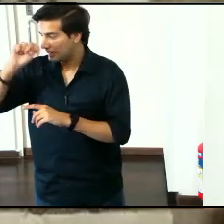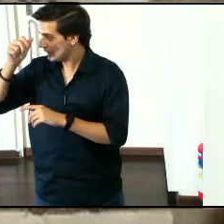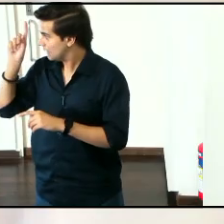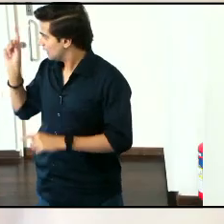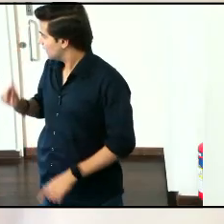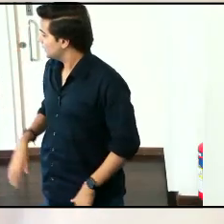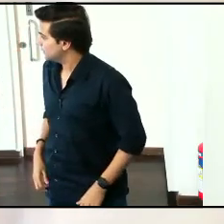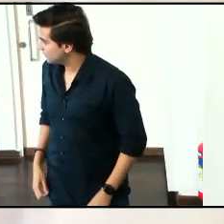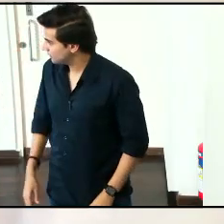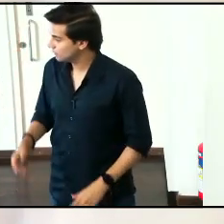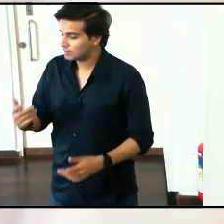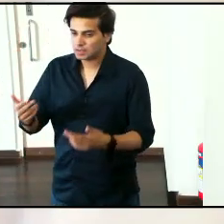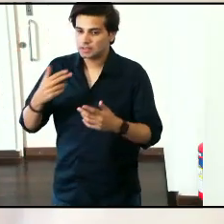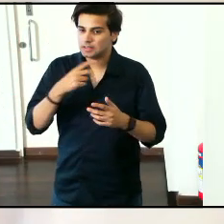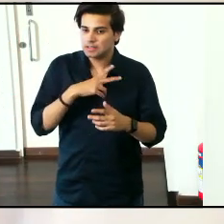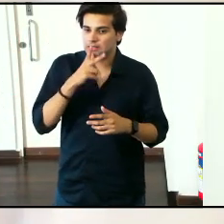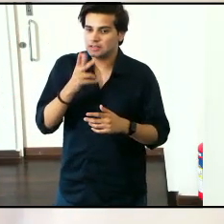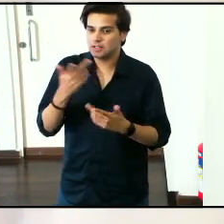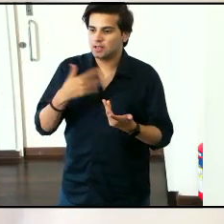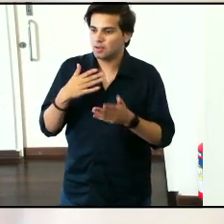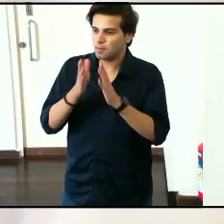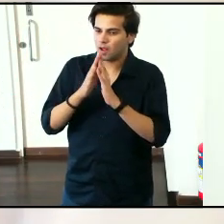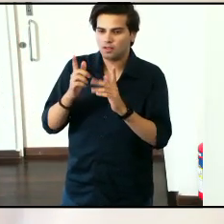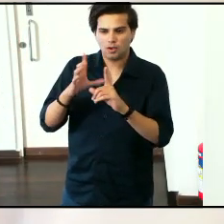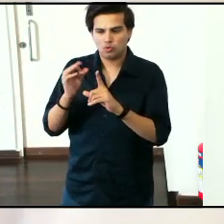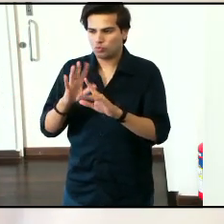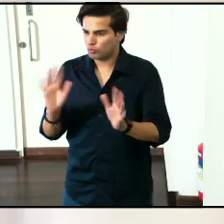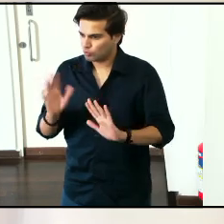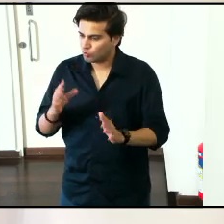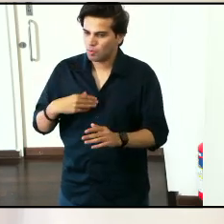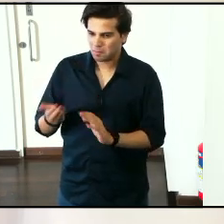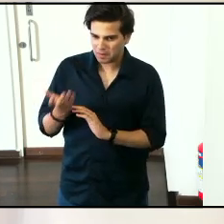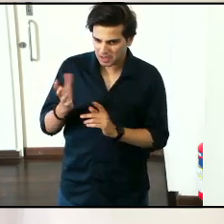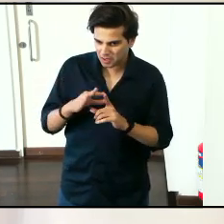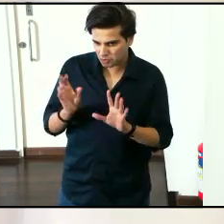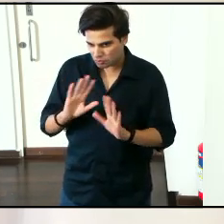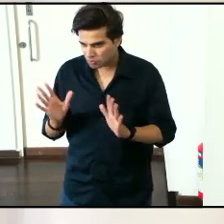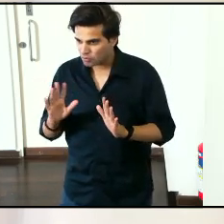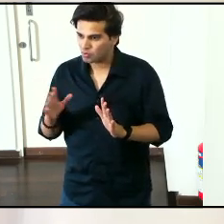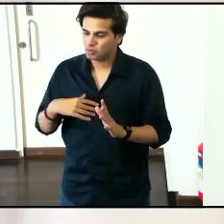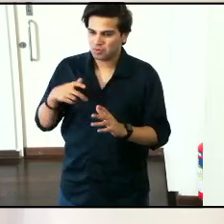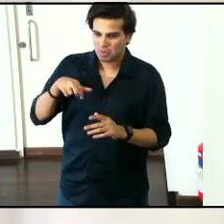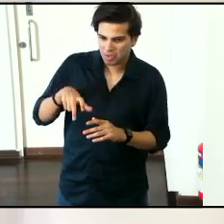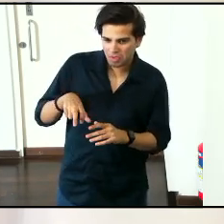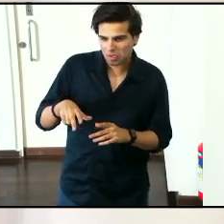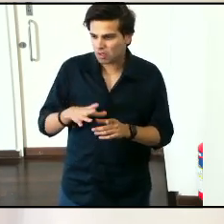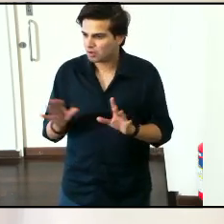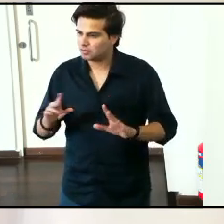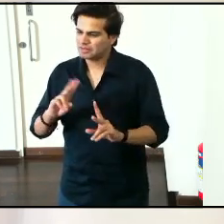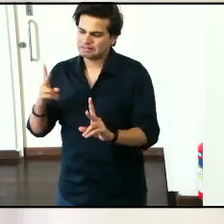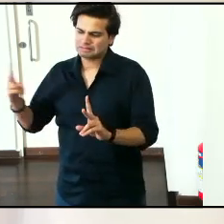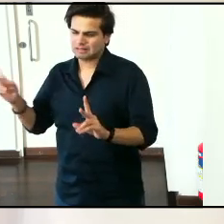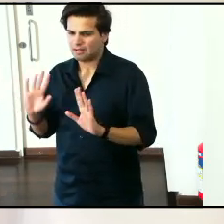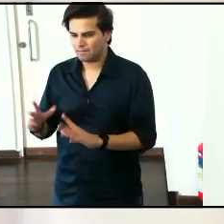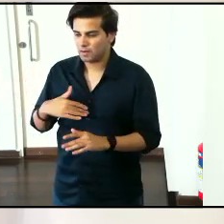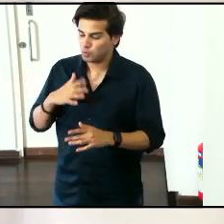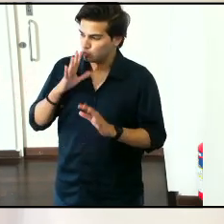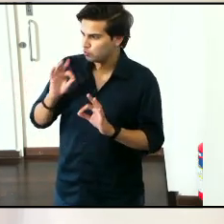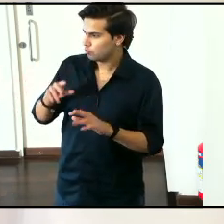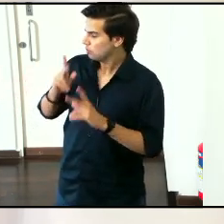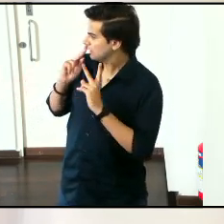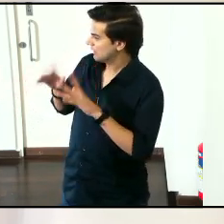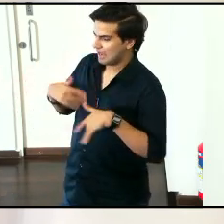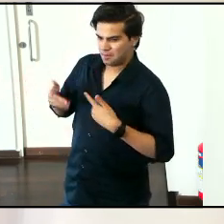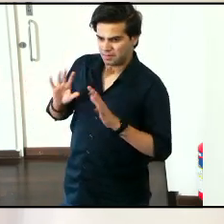There are nice things in it, say, like Pratna mat karo, bheek mat mango, reng ke mat chalo, and so on and so forth, and we were very happy about it.